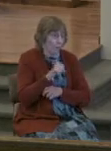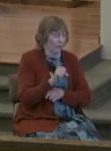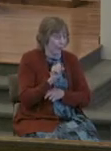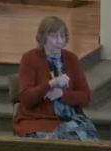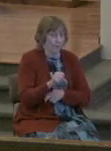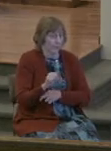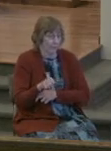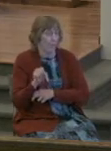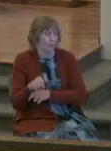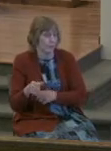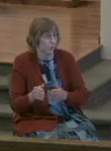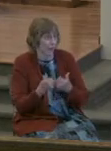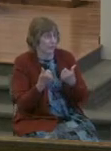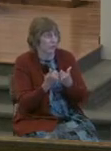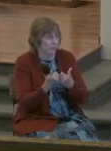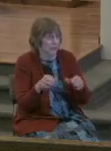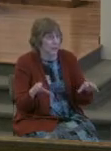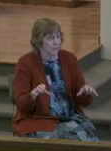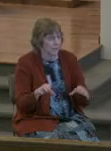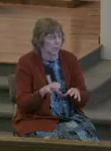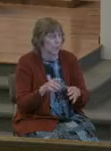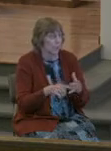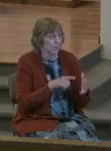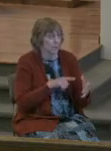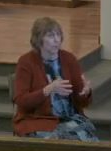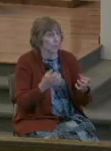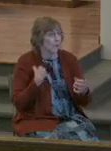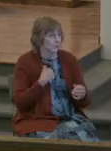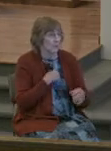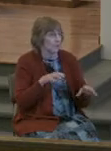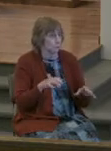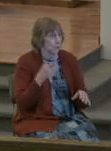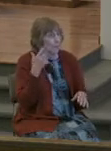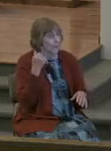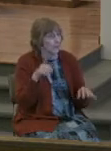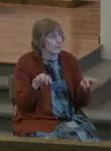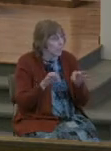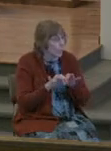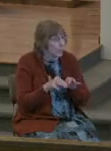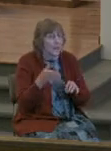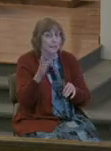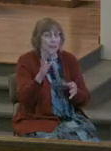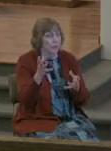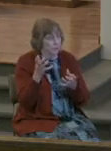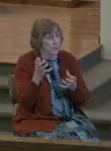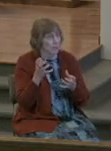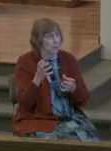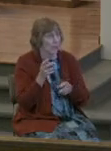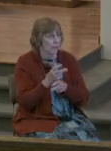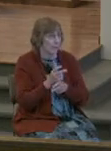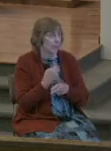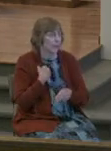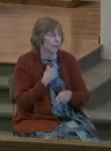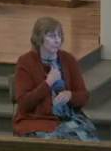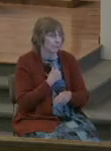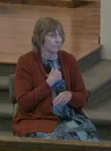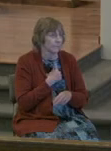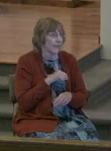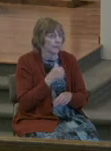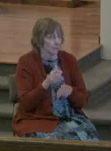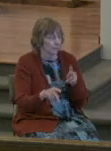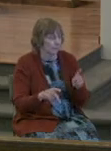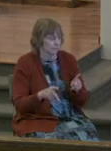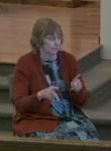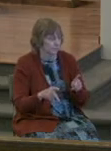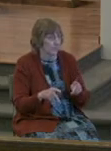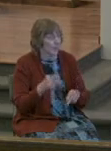and those challenges and do what the Lord wants us to do because it's important, it's God's will, and we care for others. So